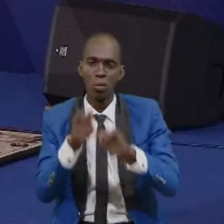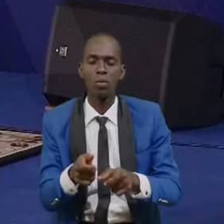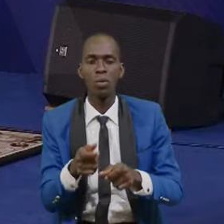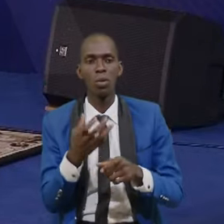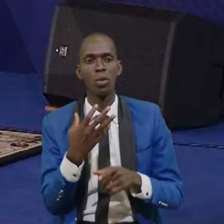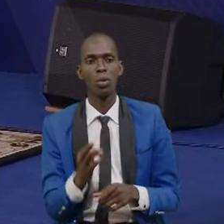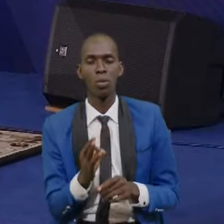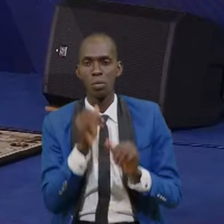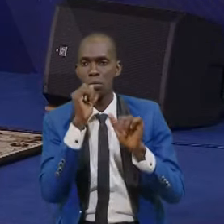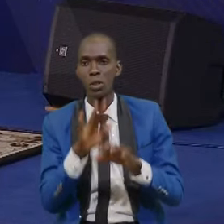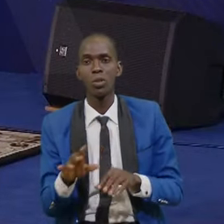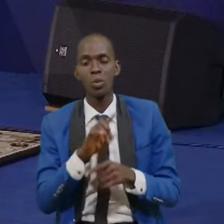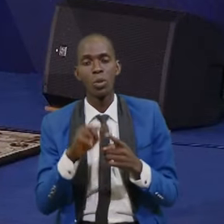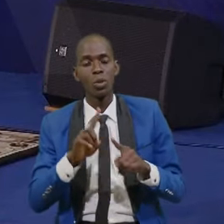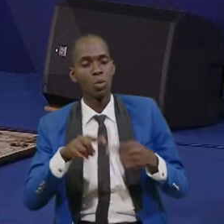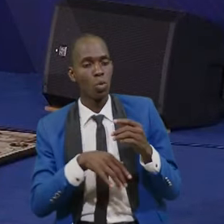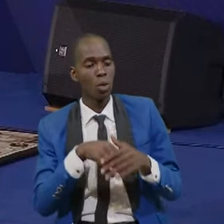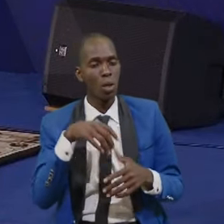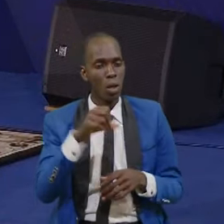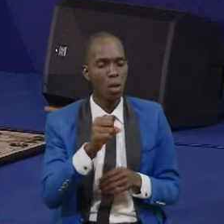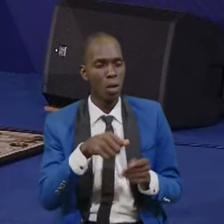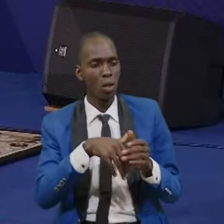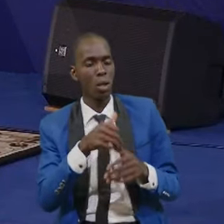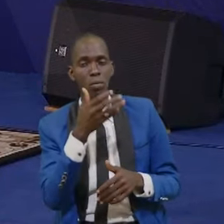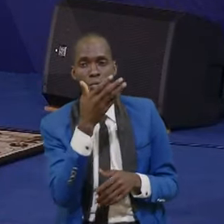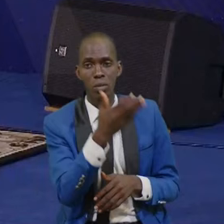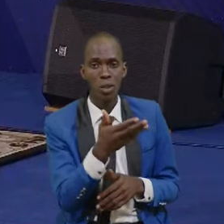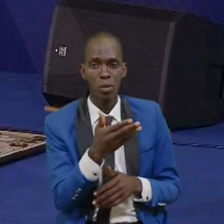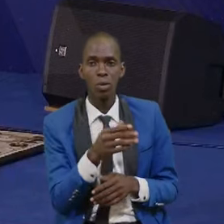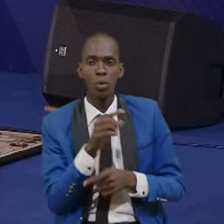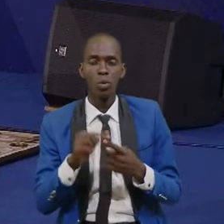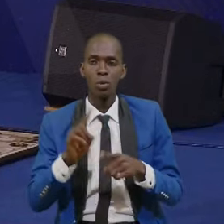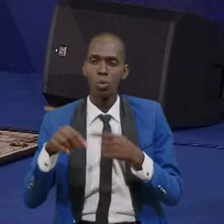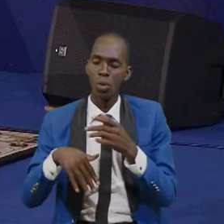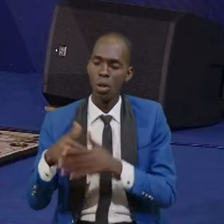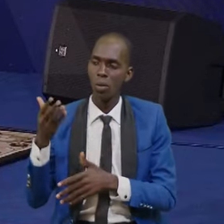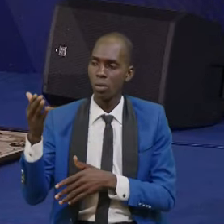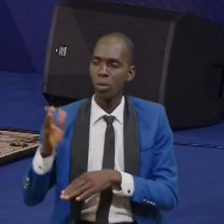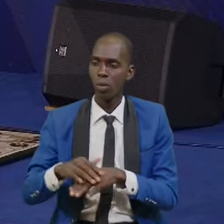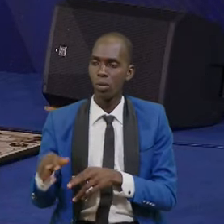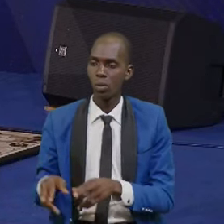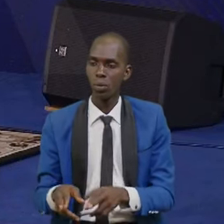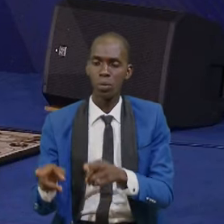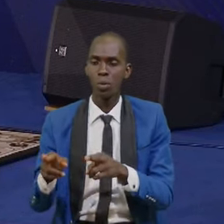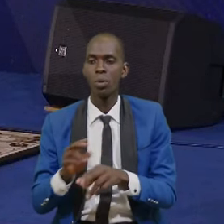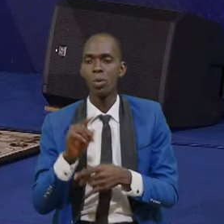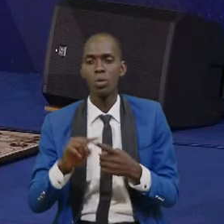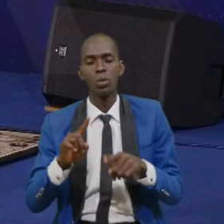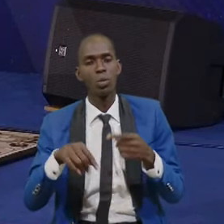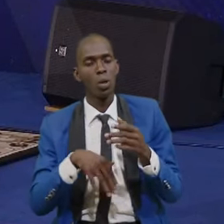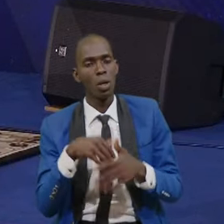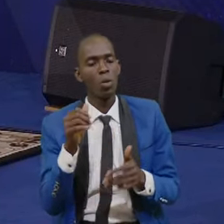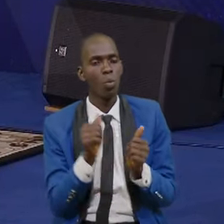When you go out there on the field, when you go out there on the road, when you go out there to the people you saw